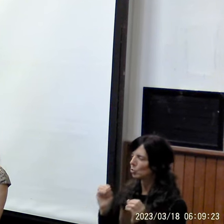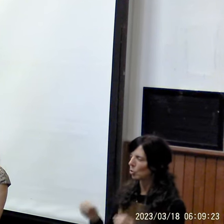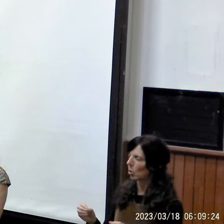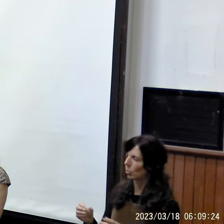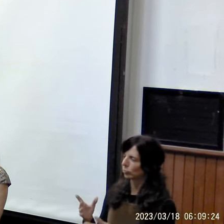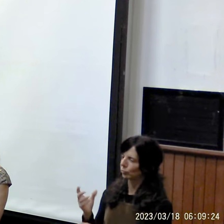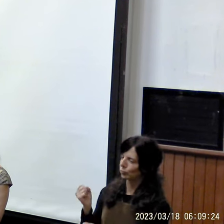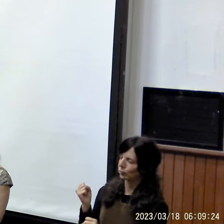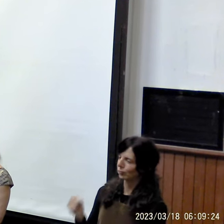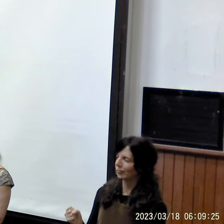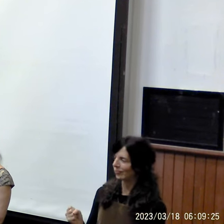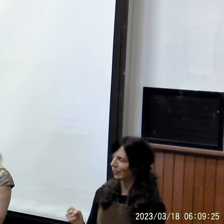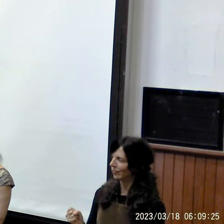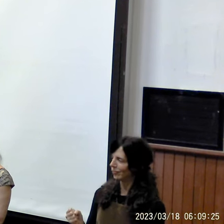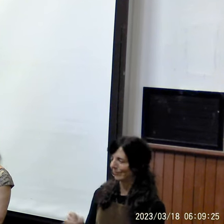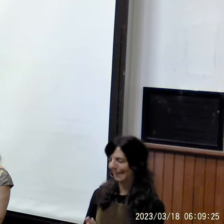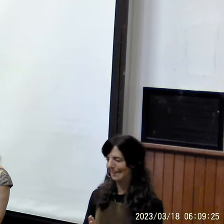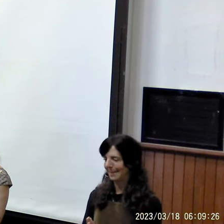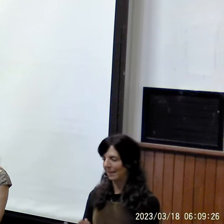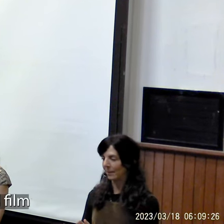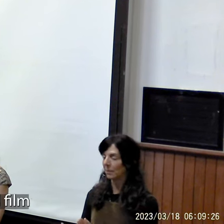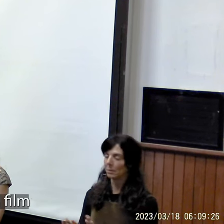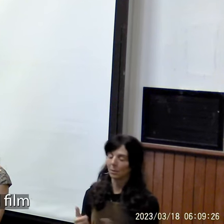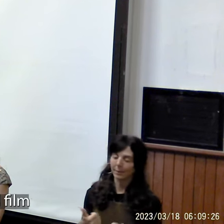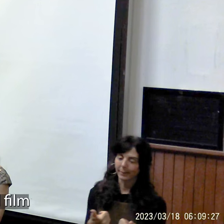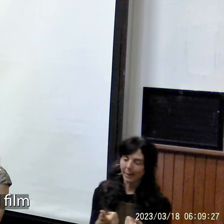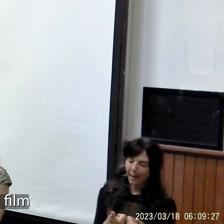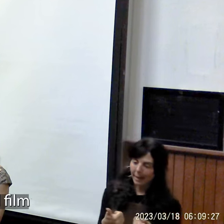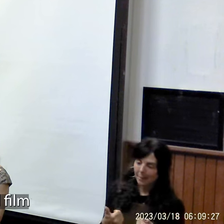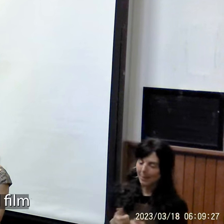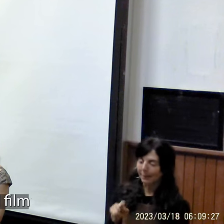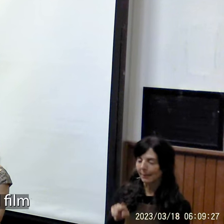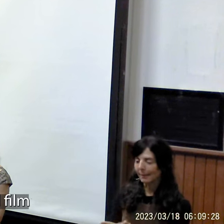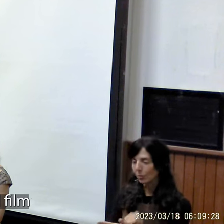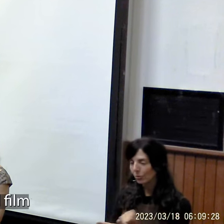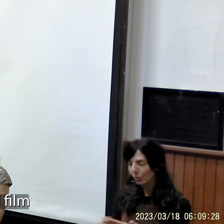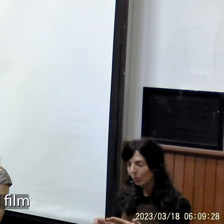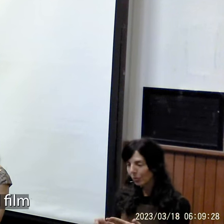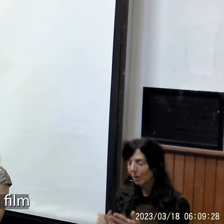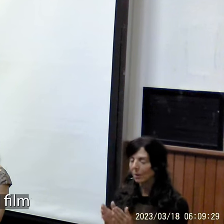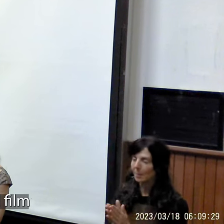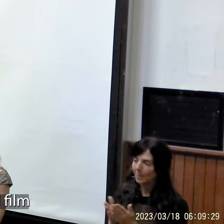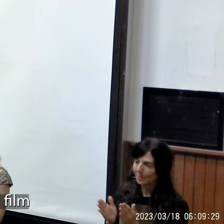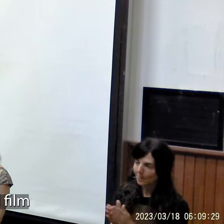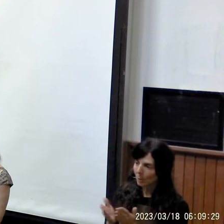in it, and that the worlds that through gaming and literature and film and